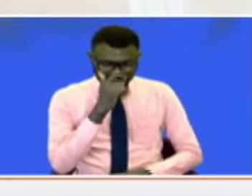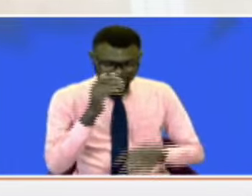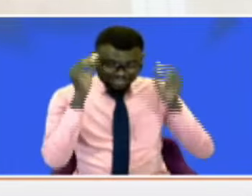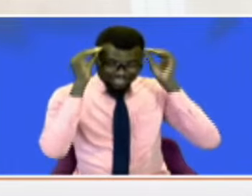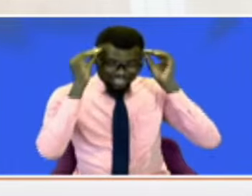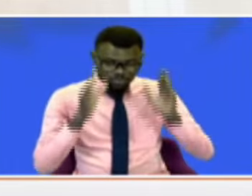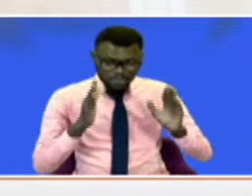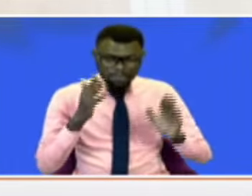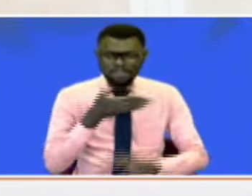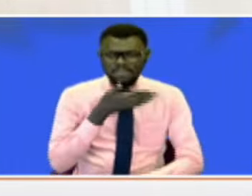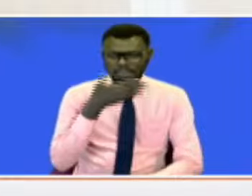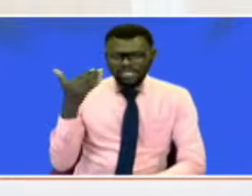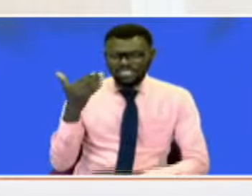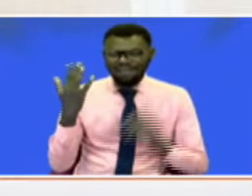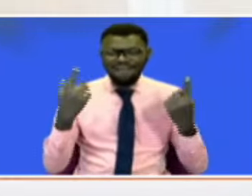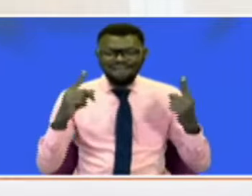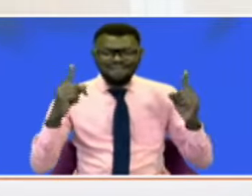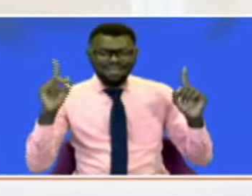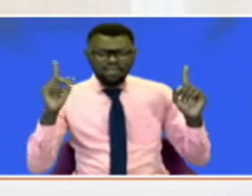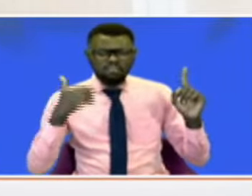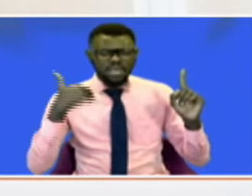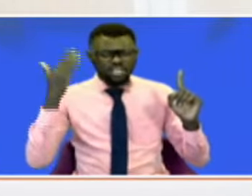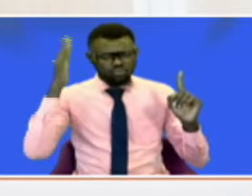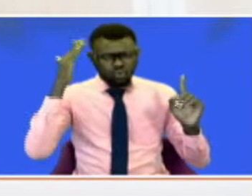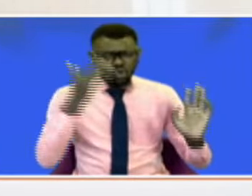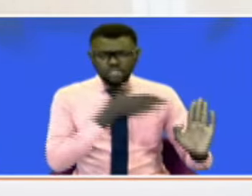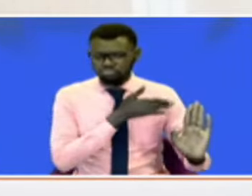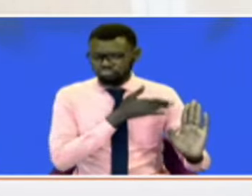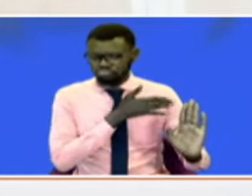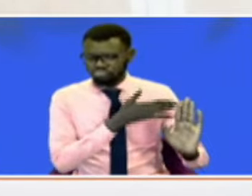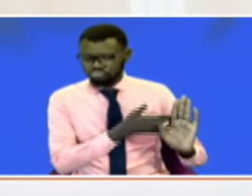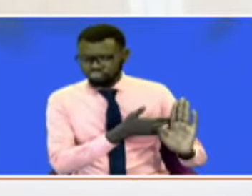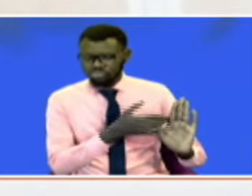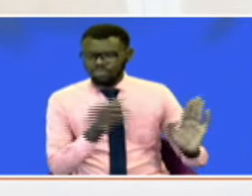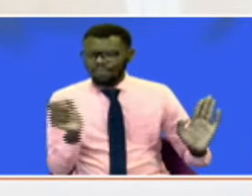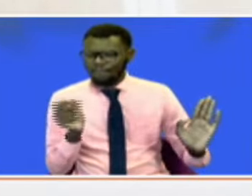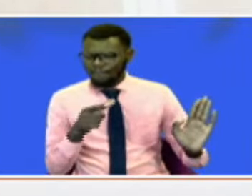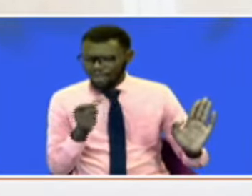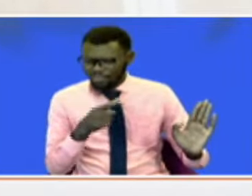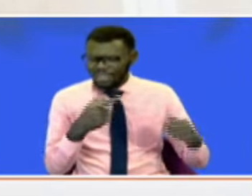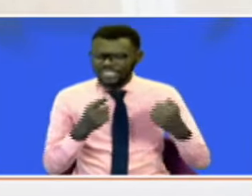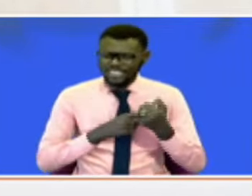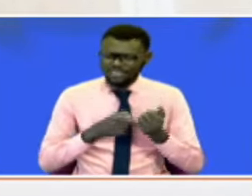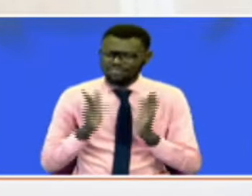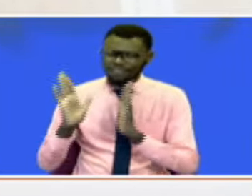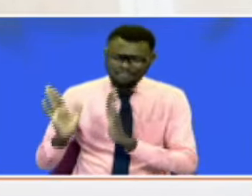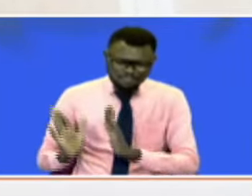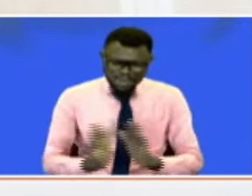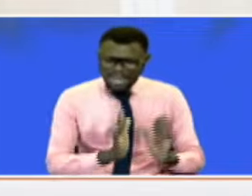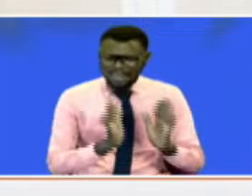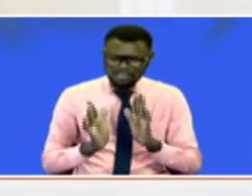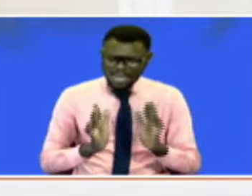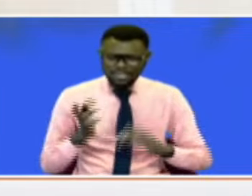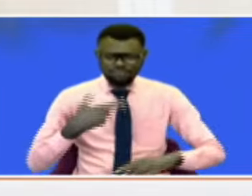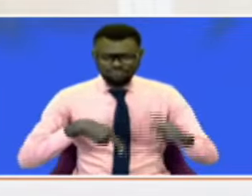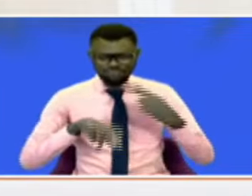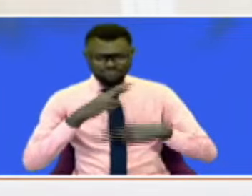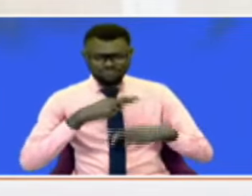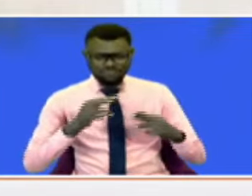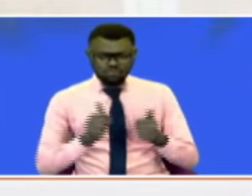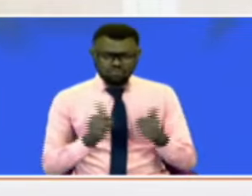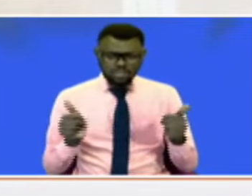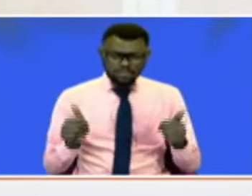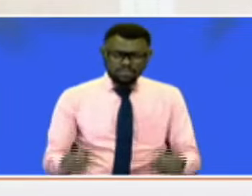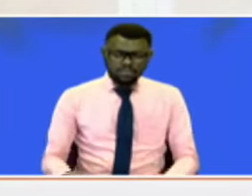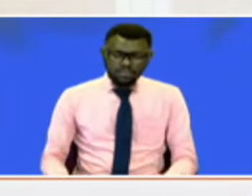know they have been preparing for the last 6 months. I wish them the best. And I'm also calling